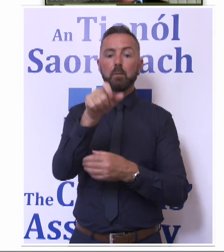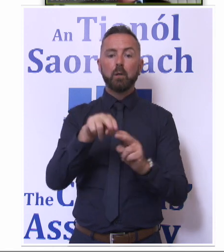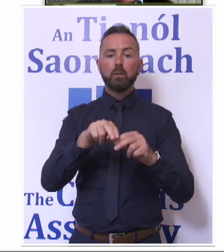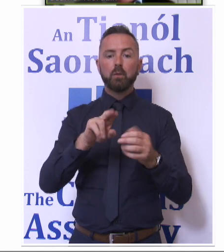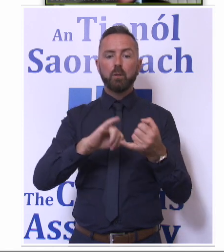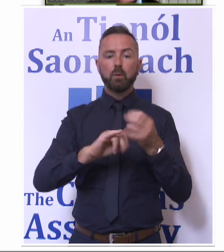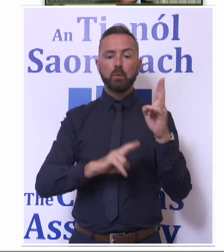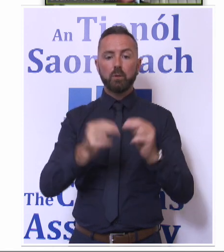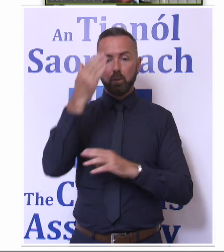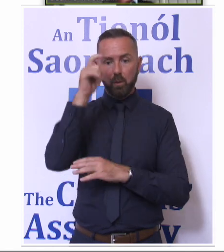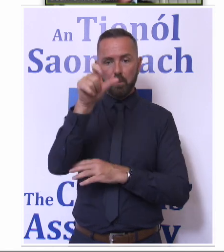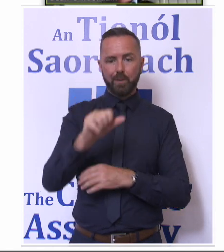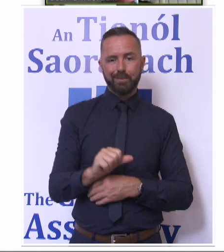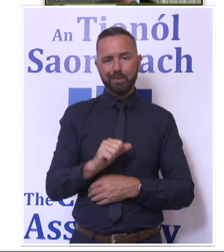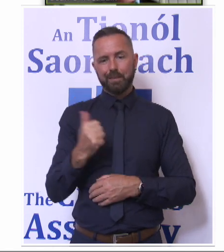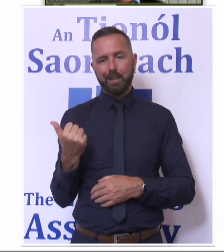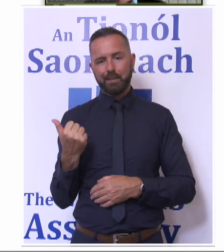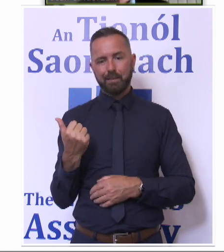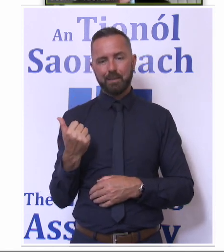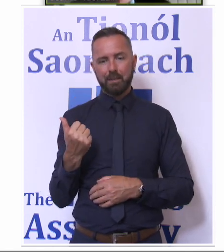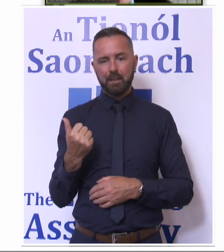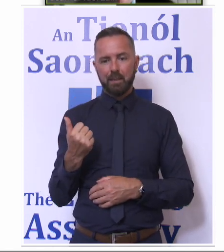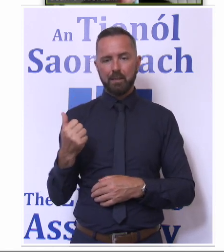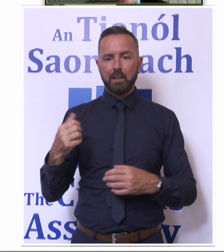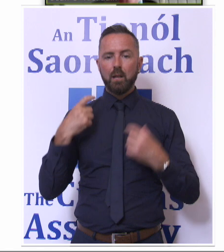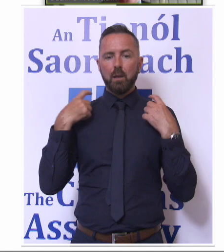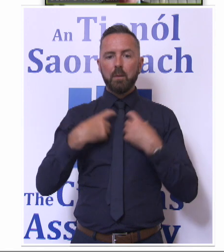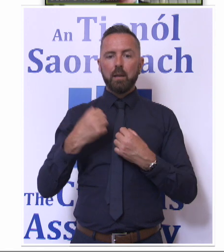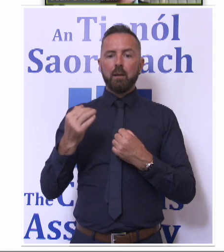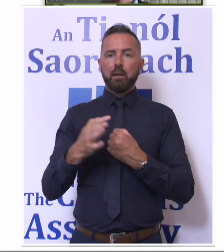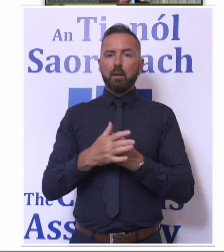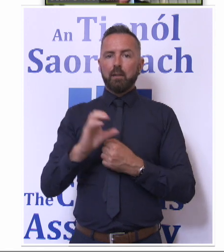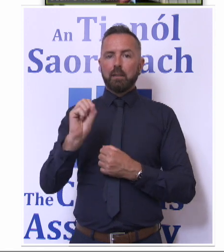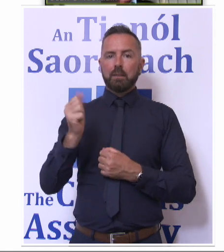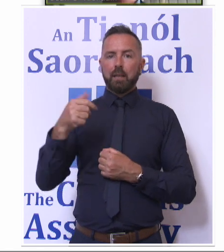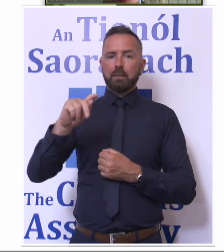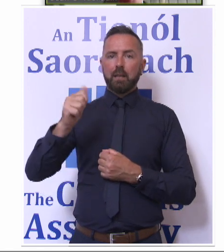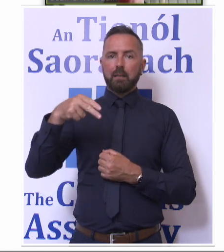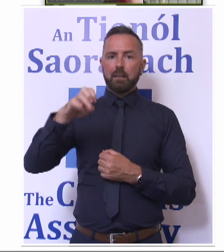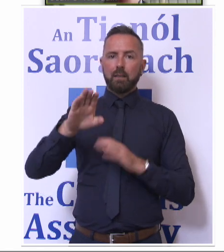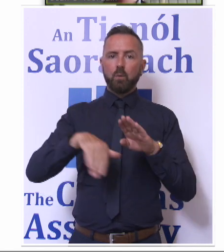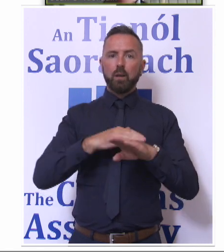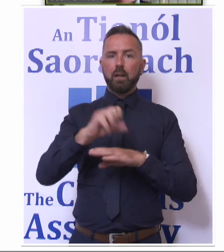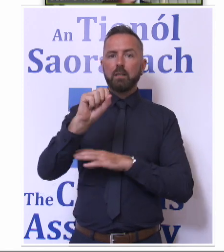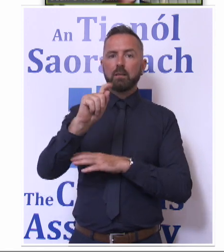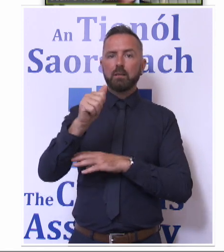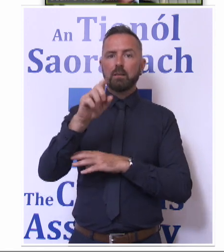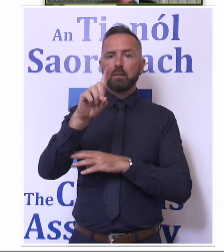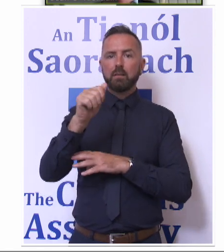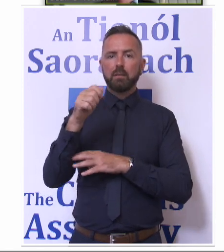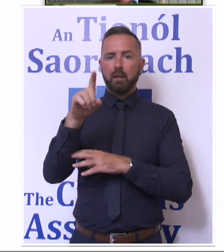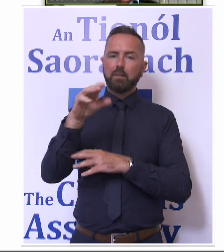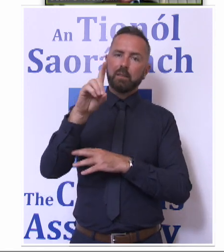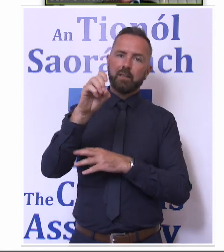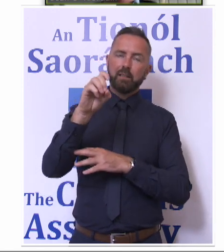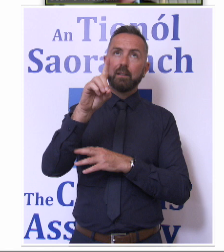person beside the Mayor of Paris, who is the Mayor of Saint-Denis, which is of course where Stade de France is based. And